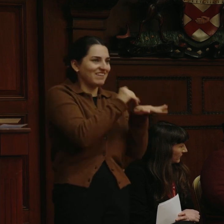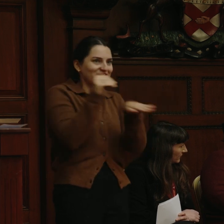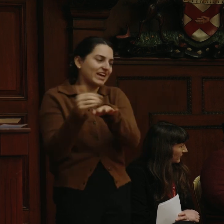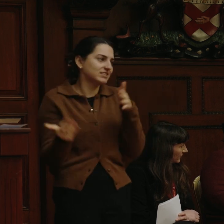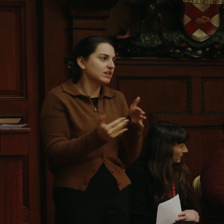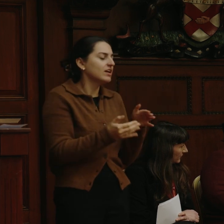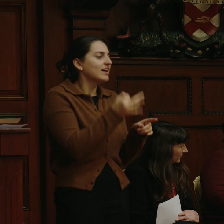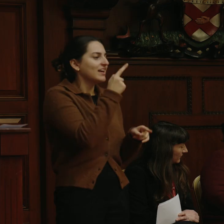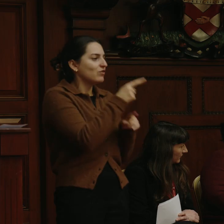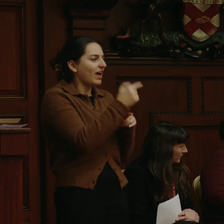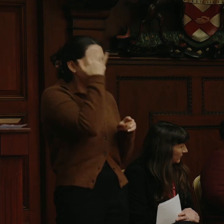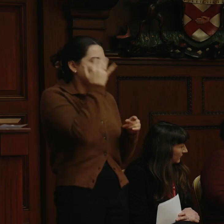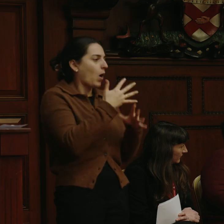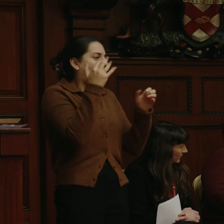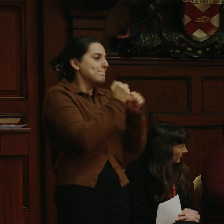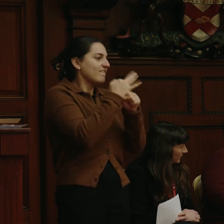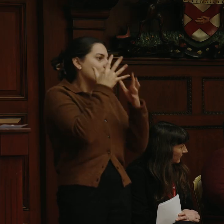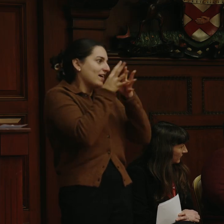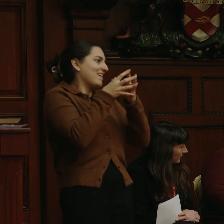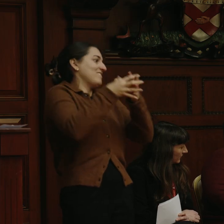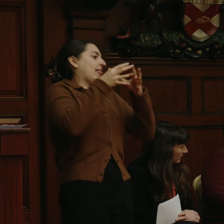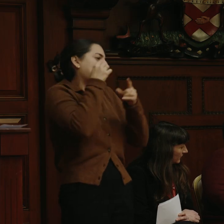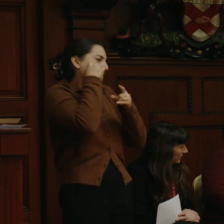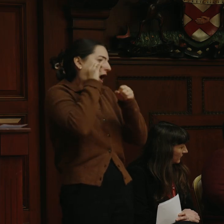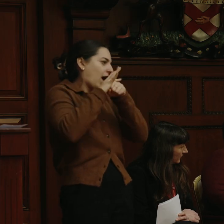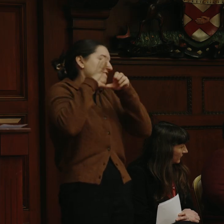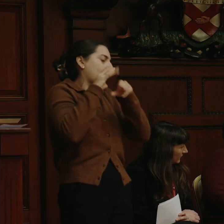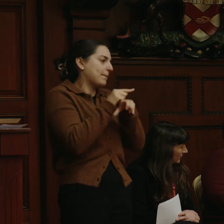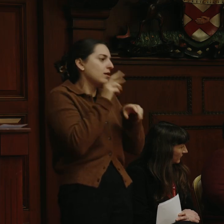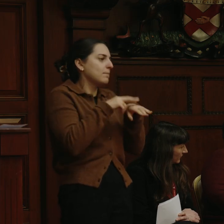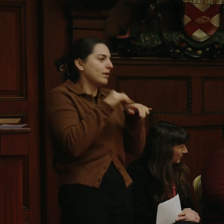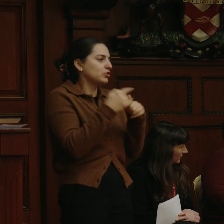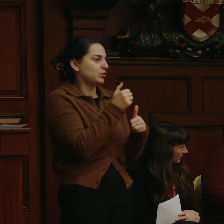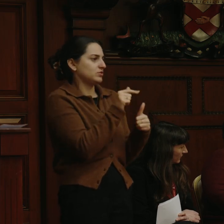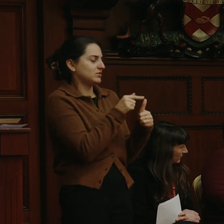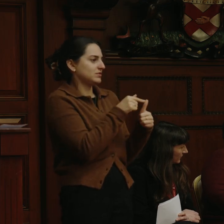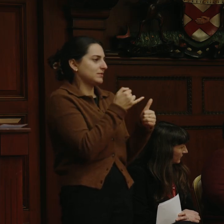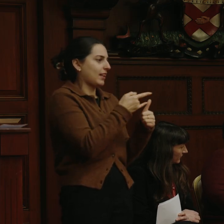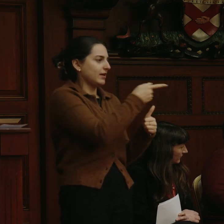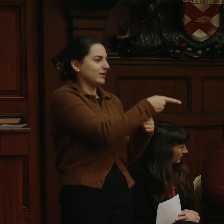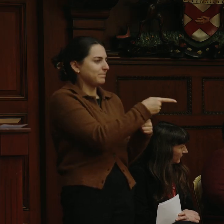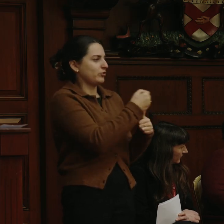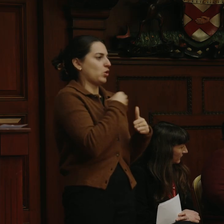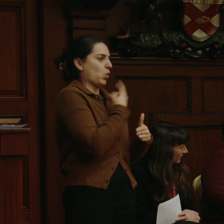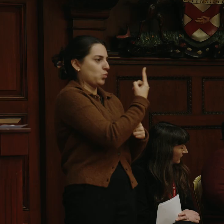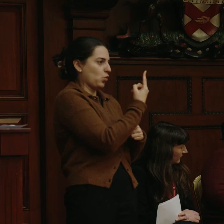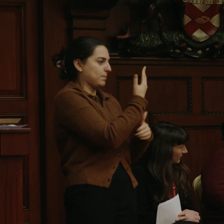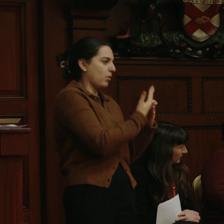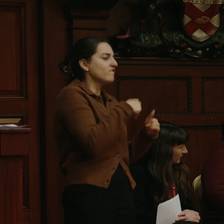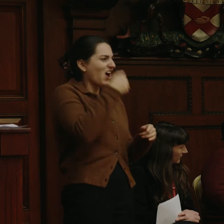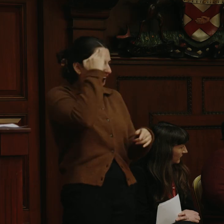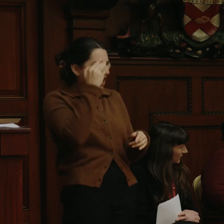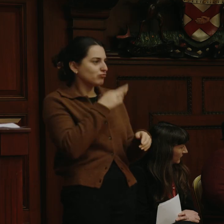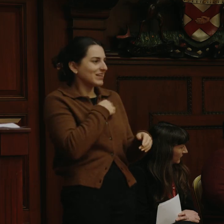If you have high inflammatory markers, then it's better to have allogenic. But what it really comes down to, I think certainly in Ireland,